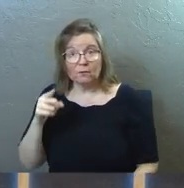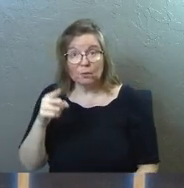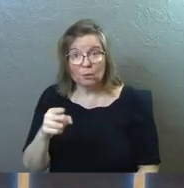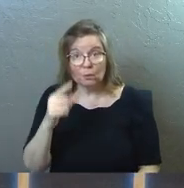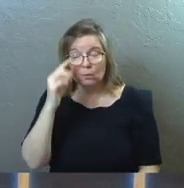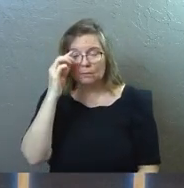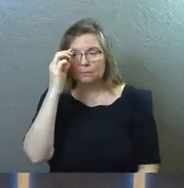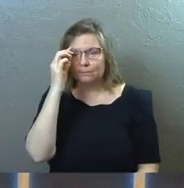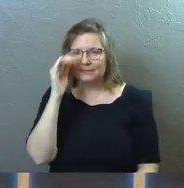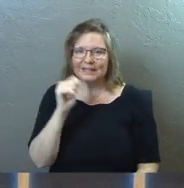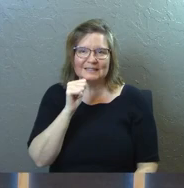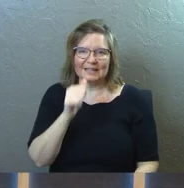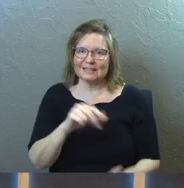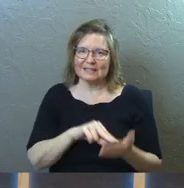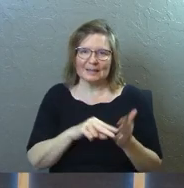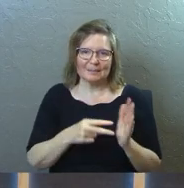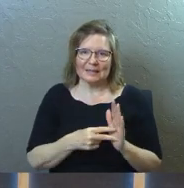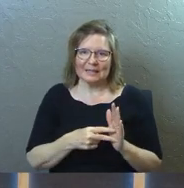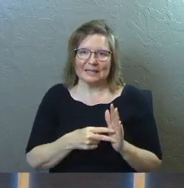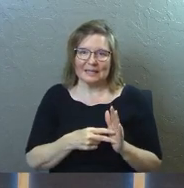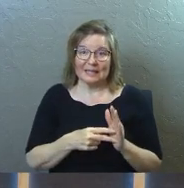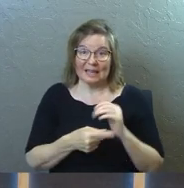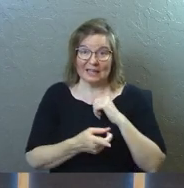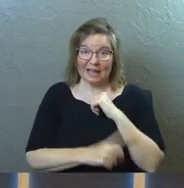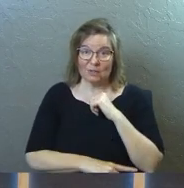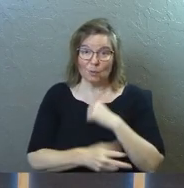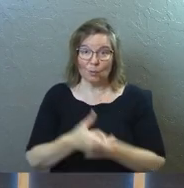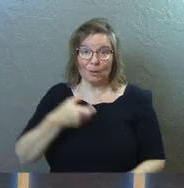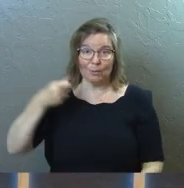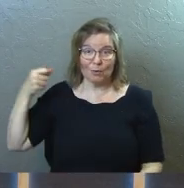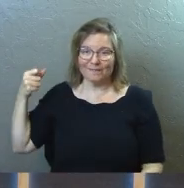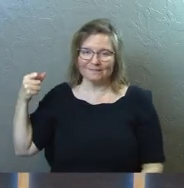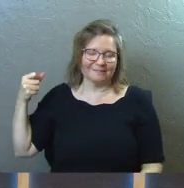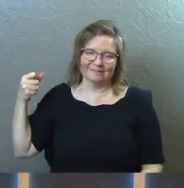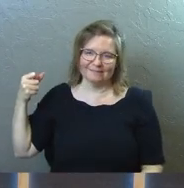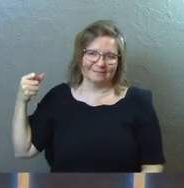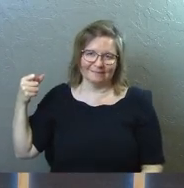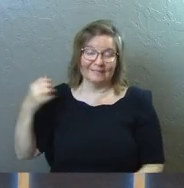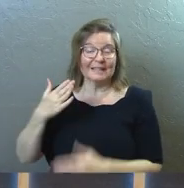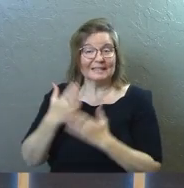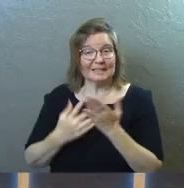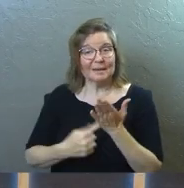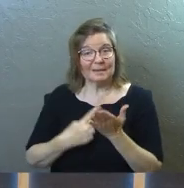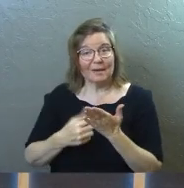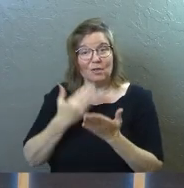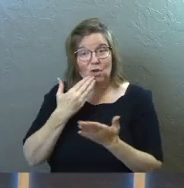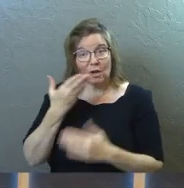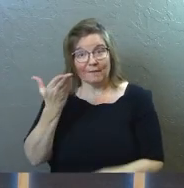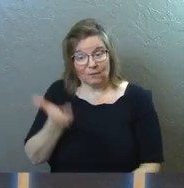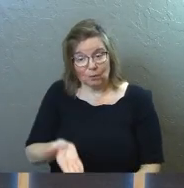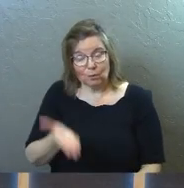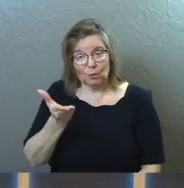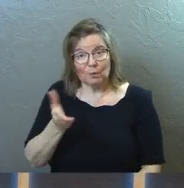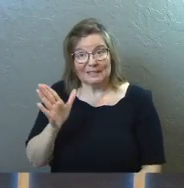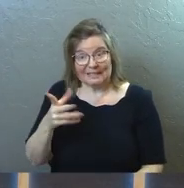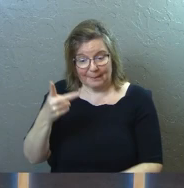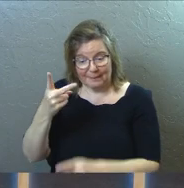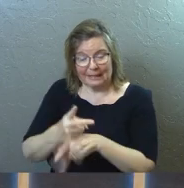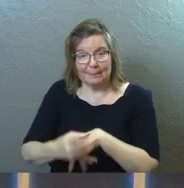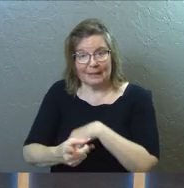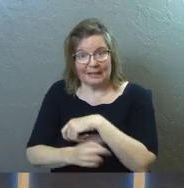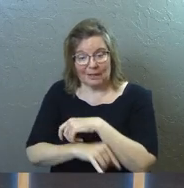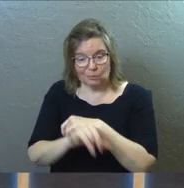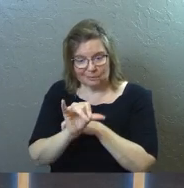you, that does not mean he's removing consequence. That's right. In some cases, the good of you is him keeping